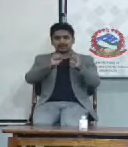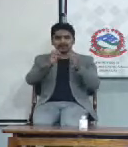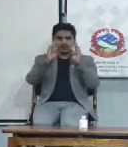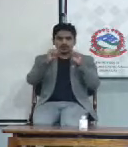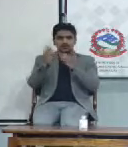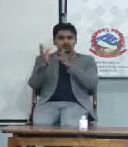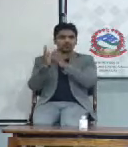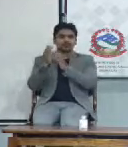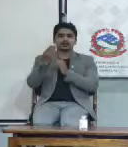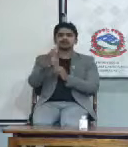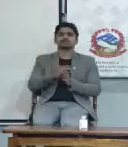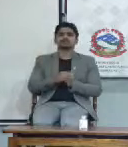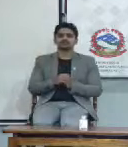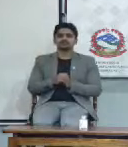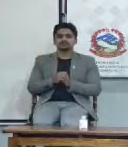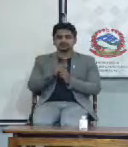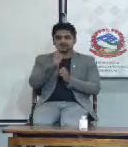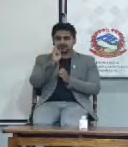of it.